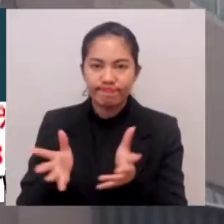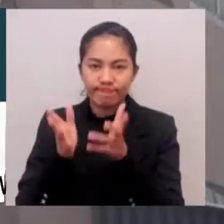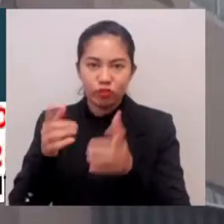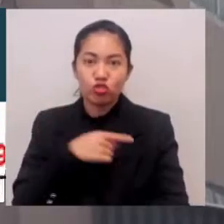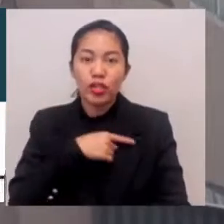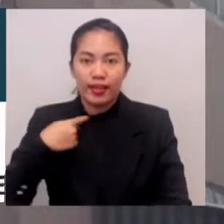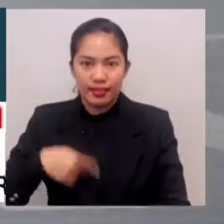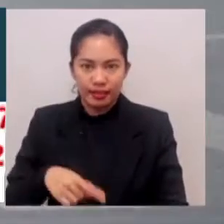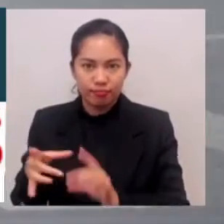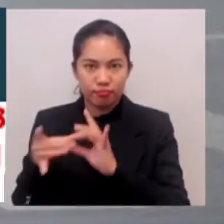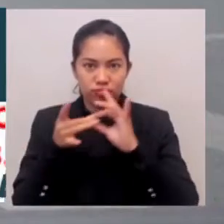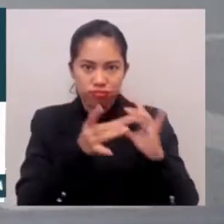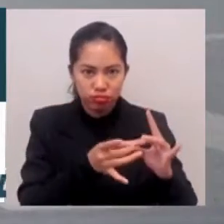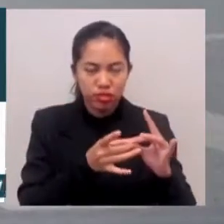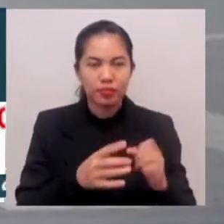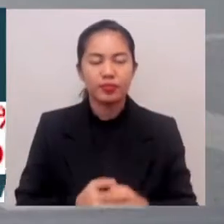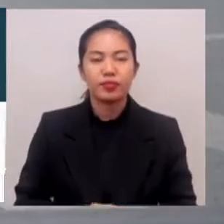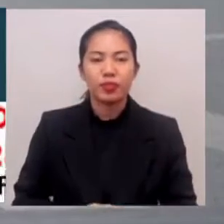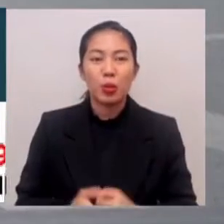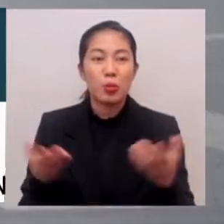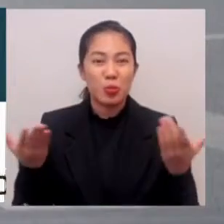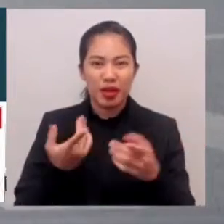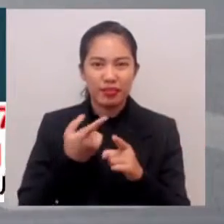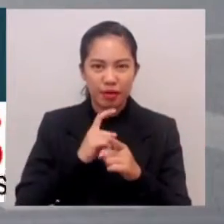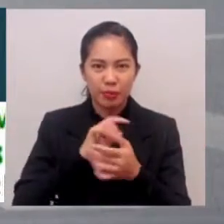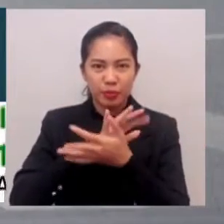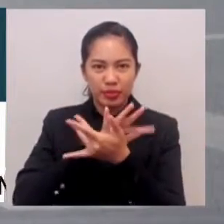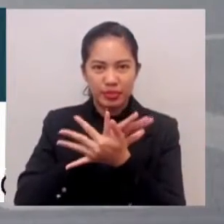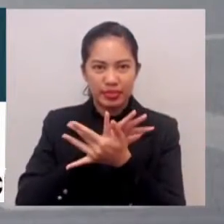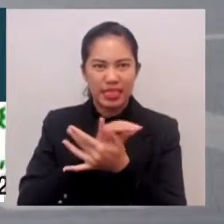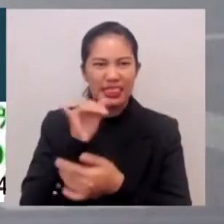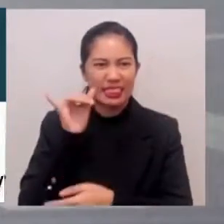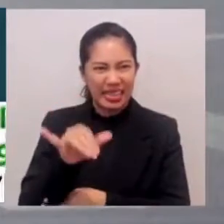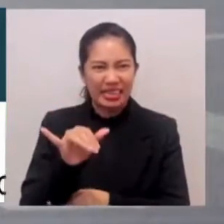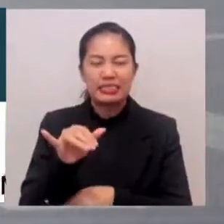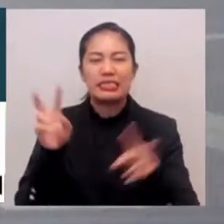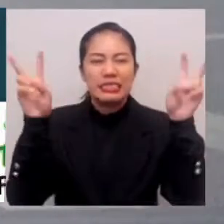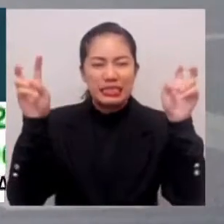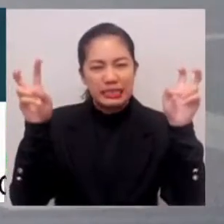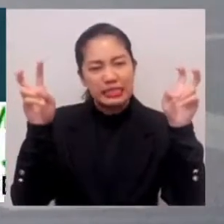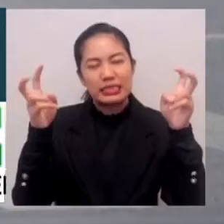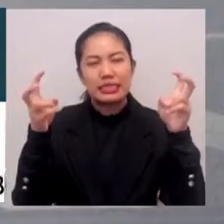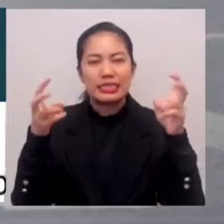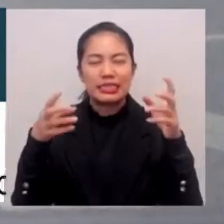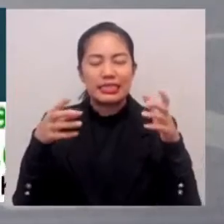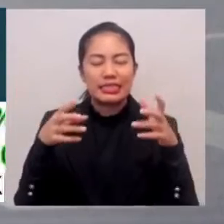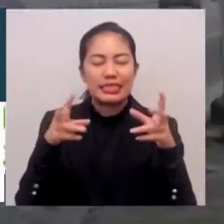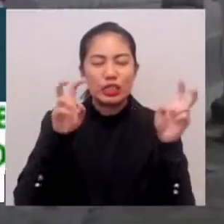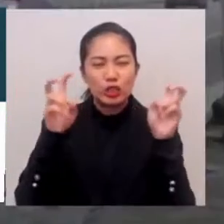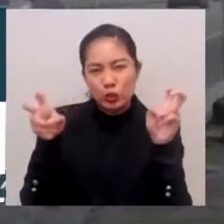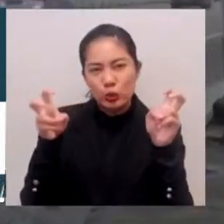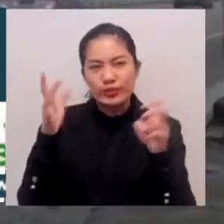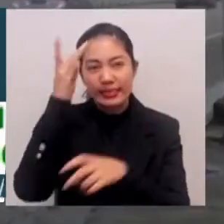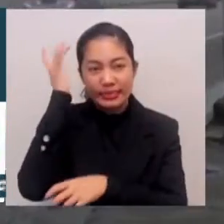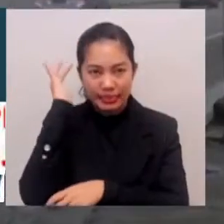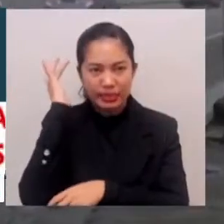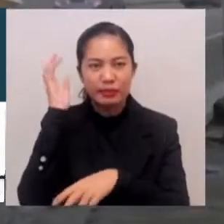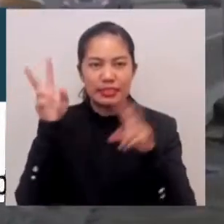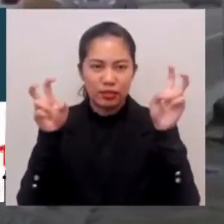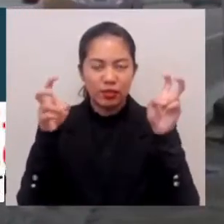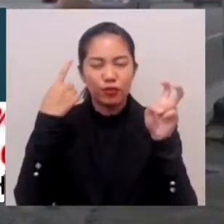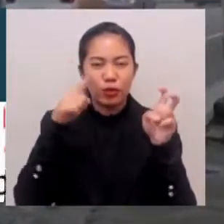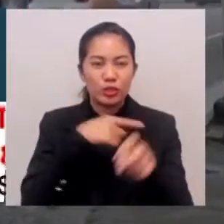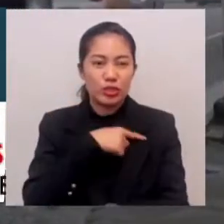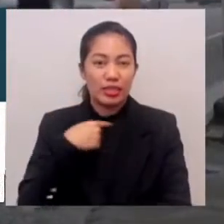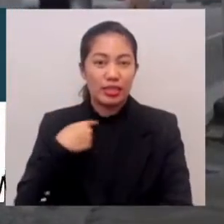the coronavirus came to be has become a highly volatile issue and a particularly touchy topic for China, where the first cases emerged